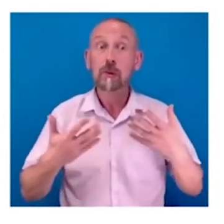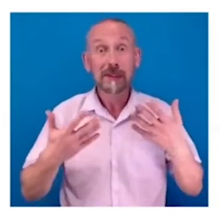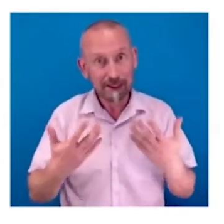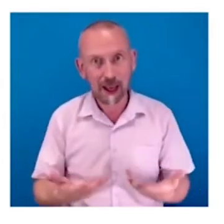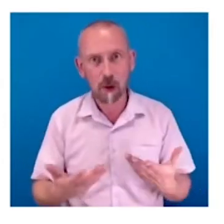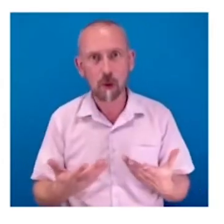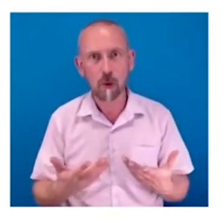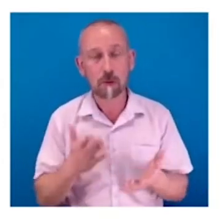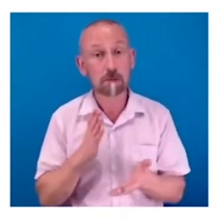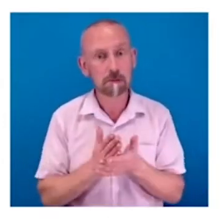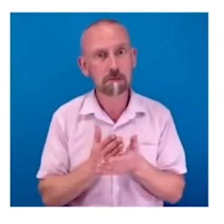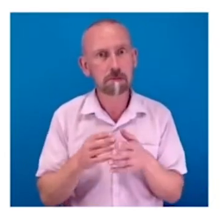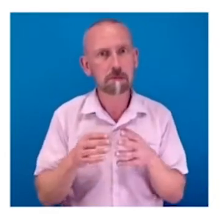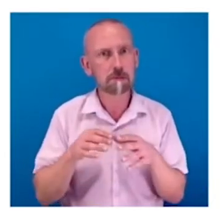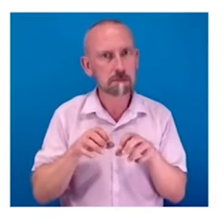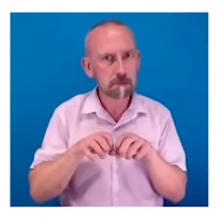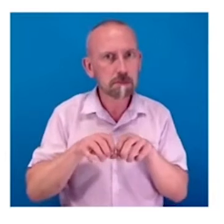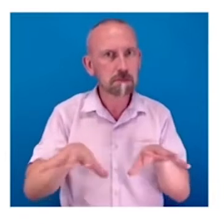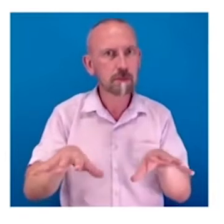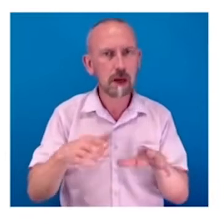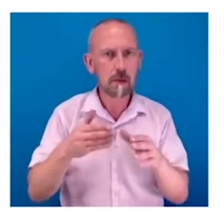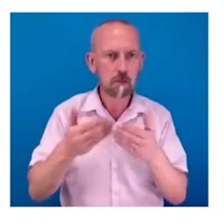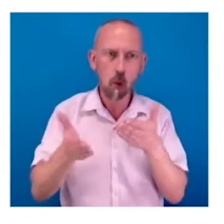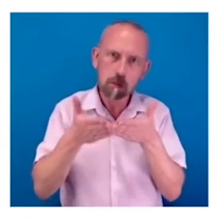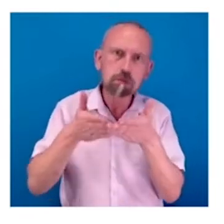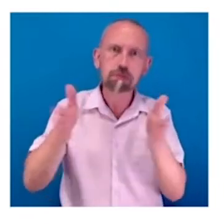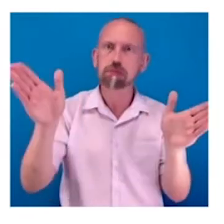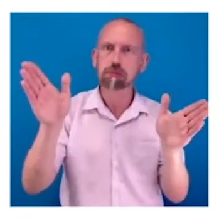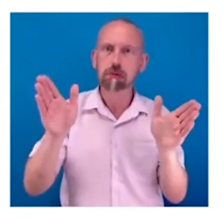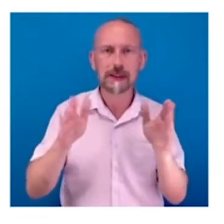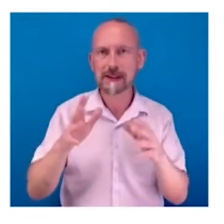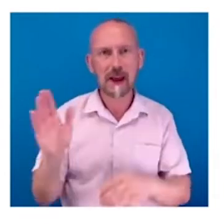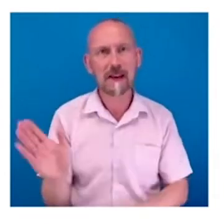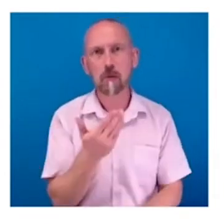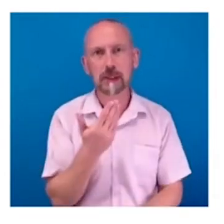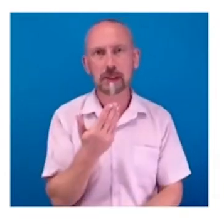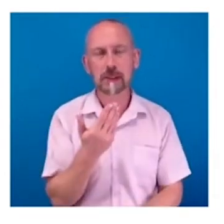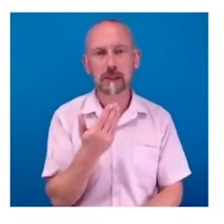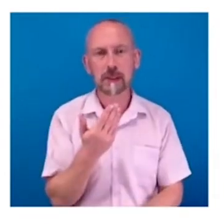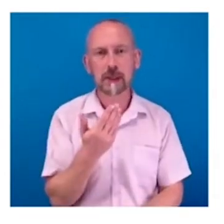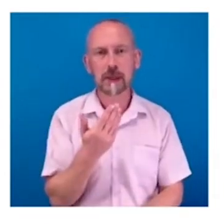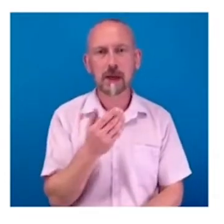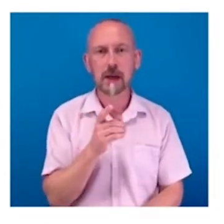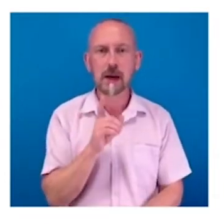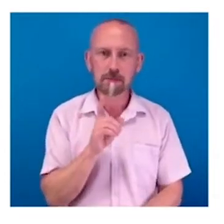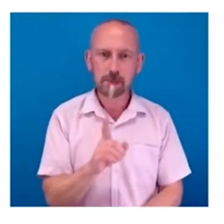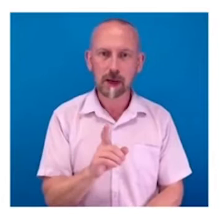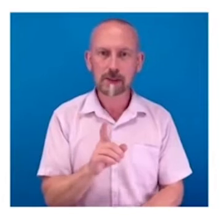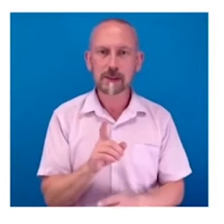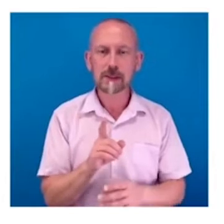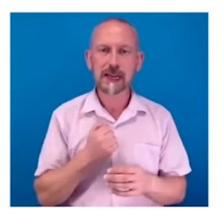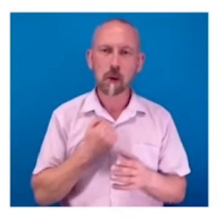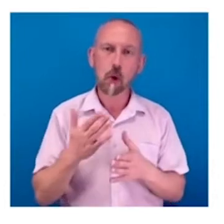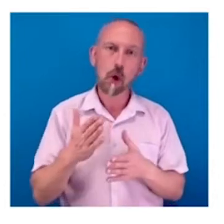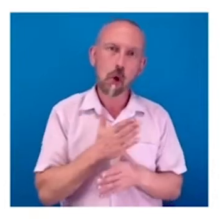bringing this technology into consumer mass market. But we, of course, had to find these early applications that